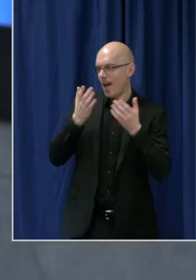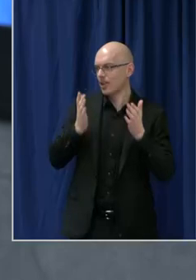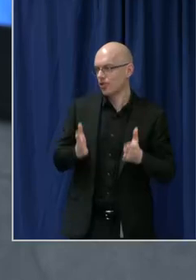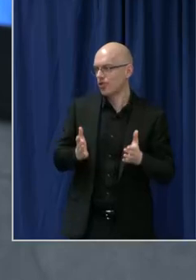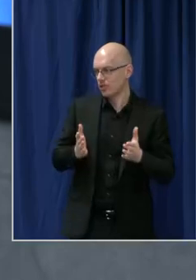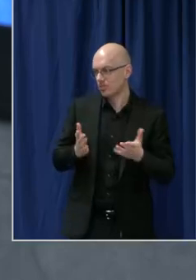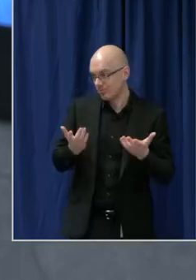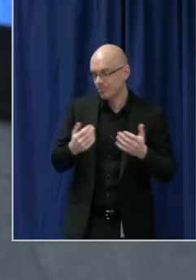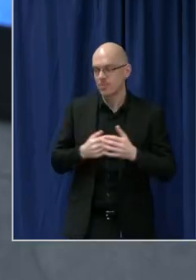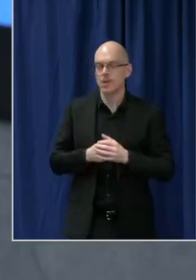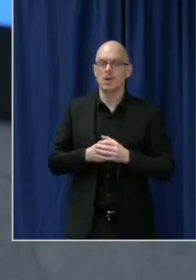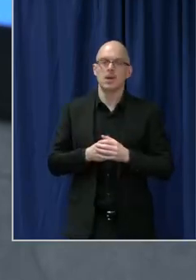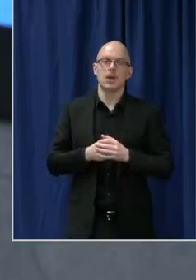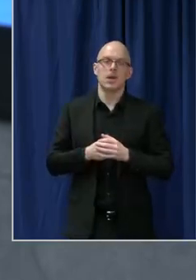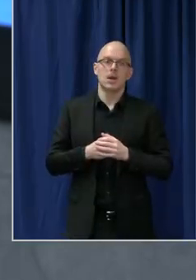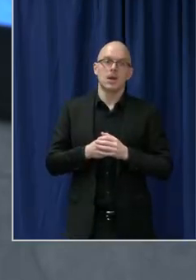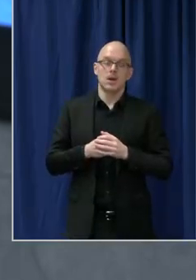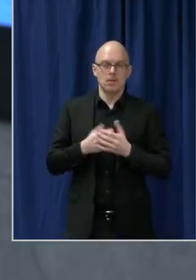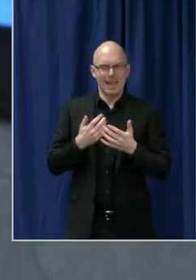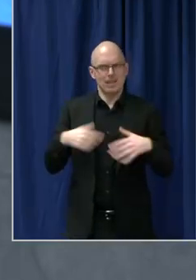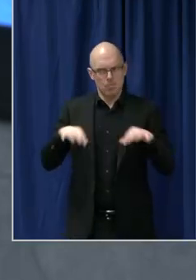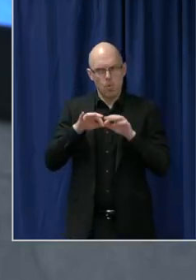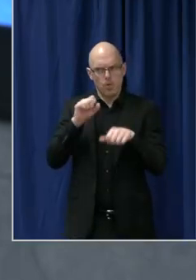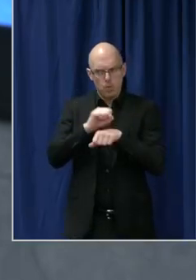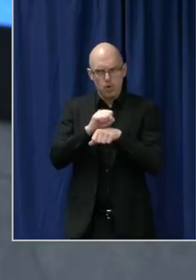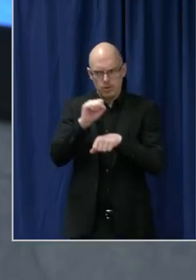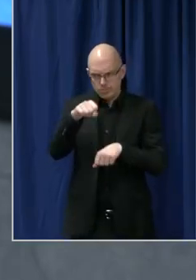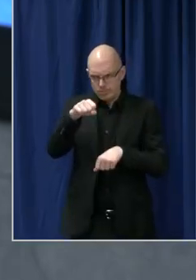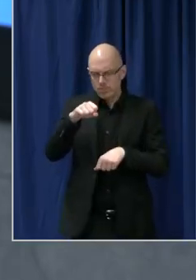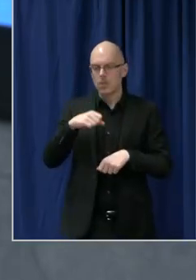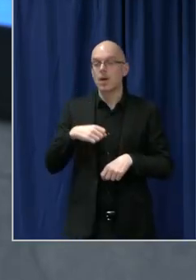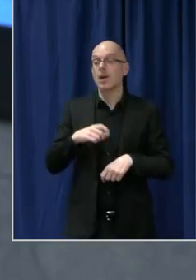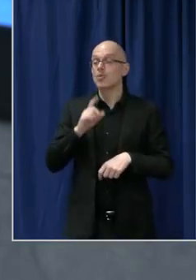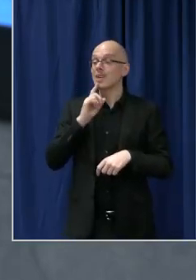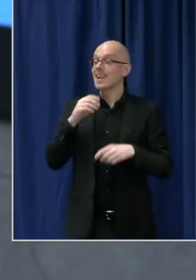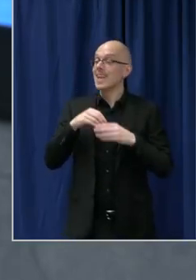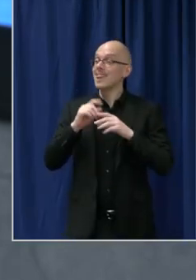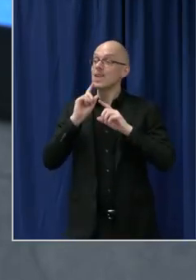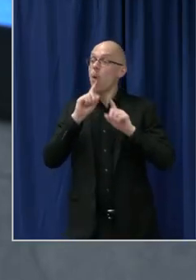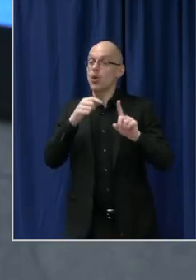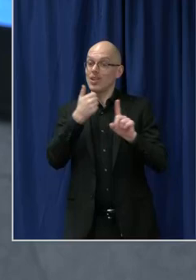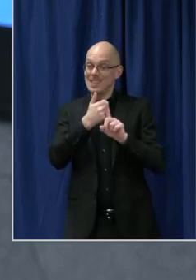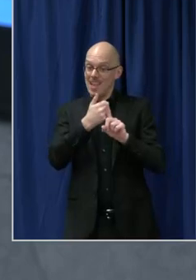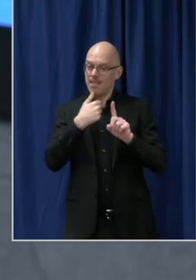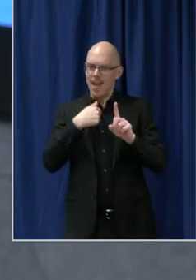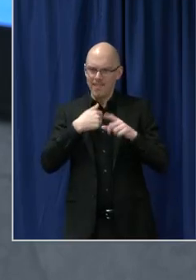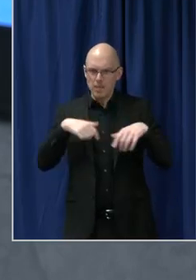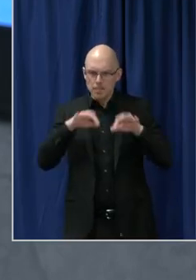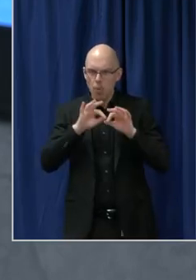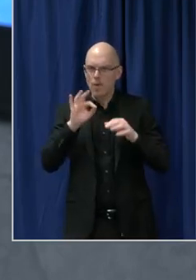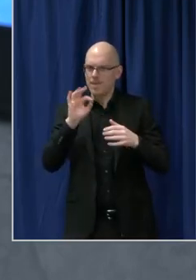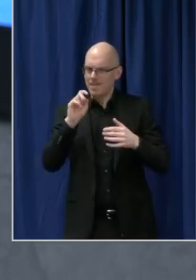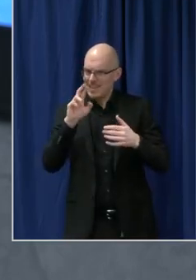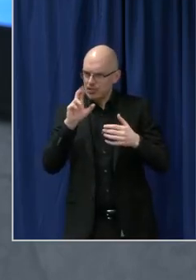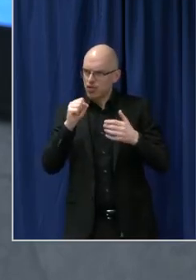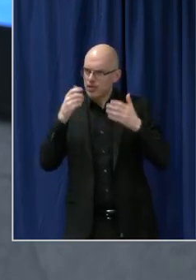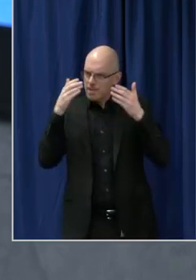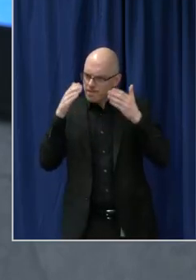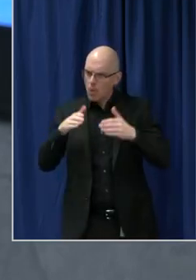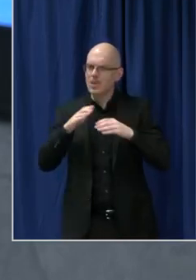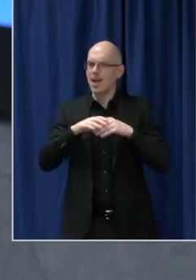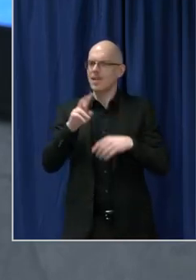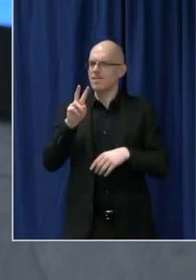VRS providers, but there are key features in the order that are focused on VRS